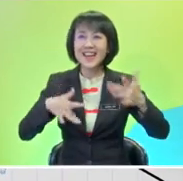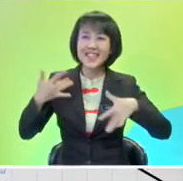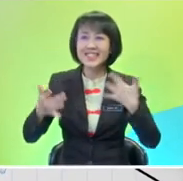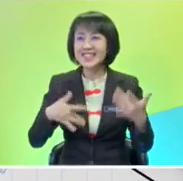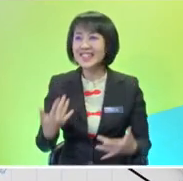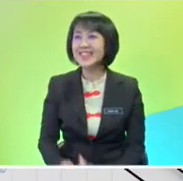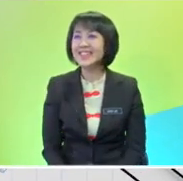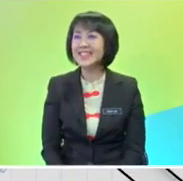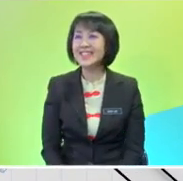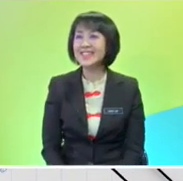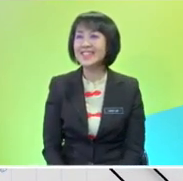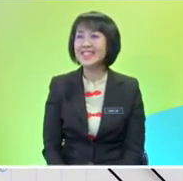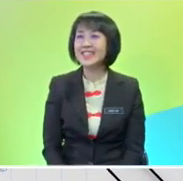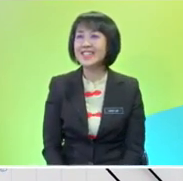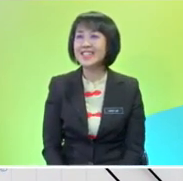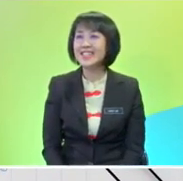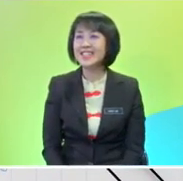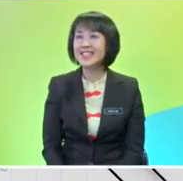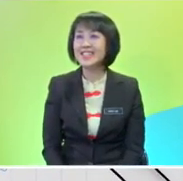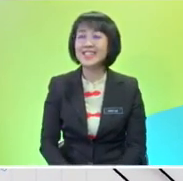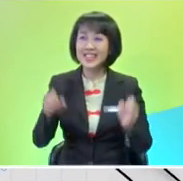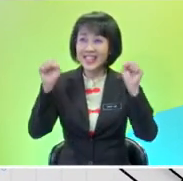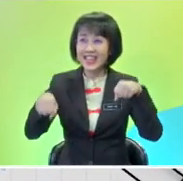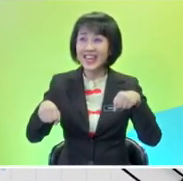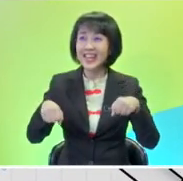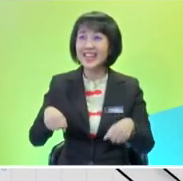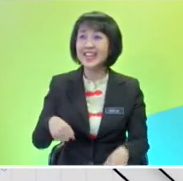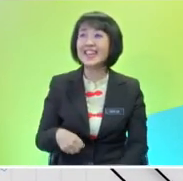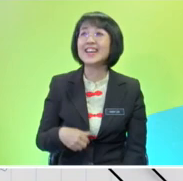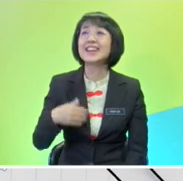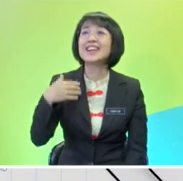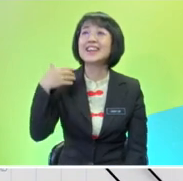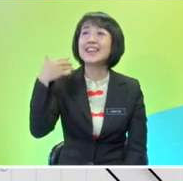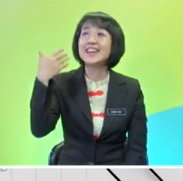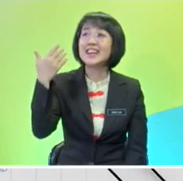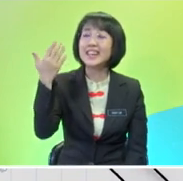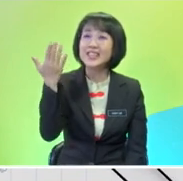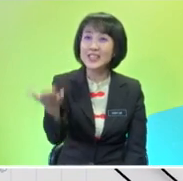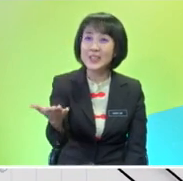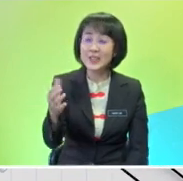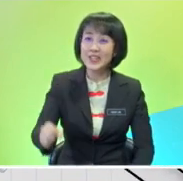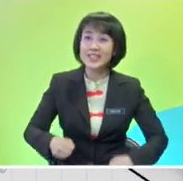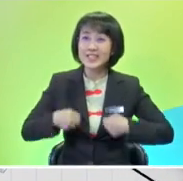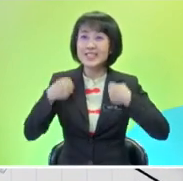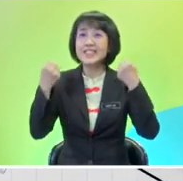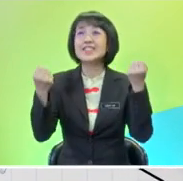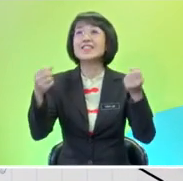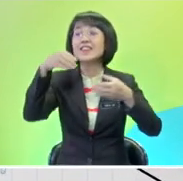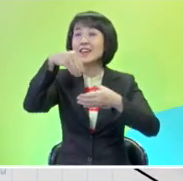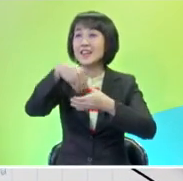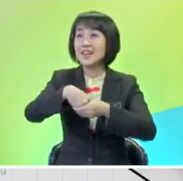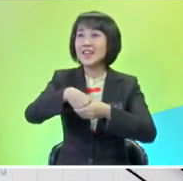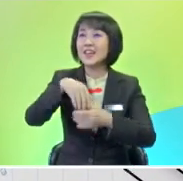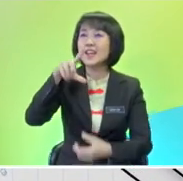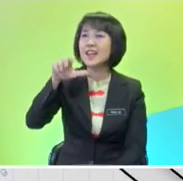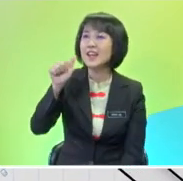don't you stand up? Can you survive in lava? Ooh. Can I survive in lava? That's